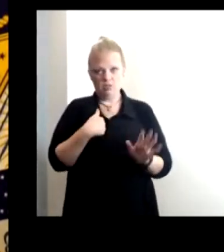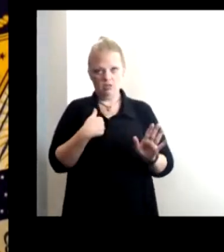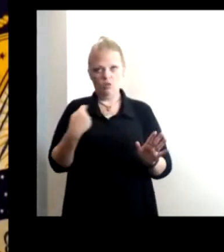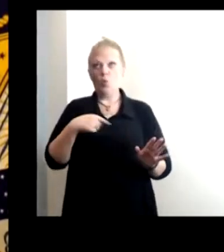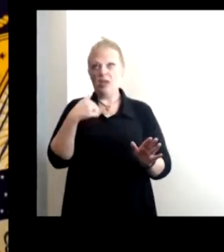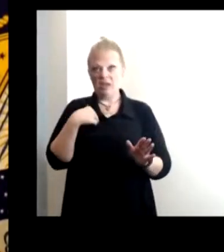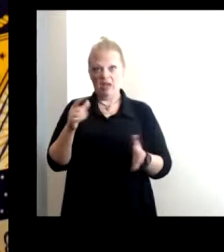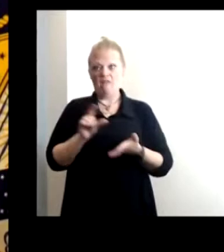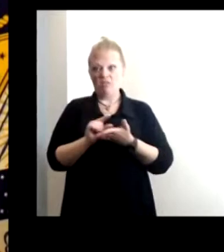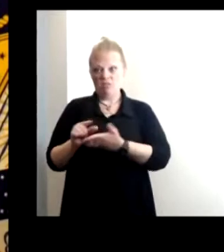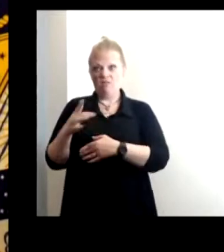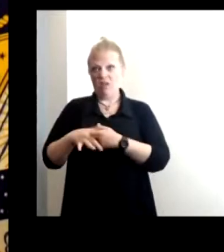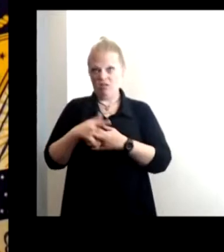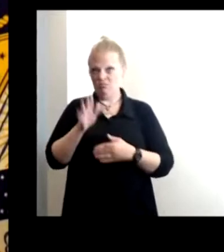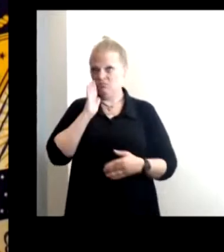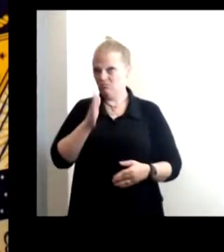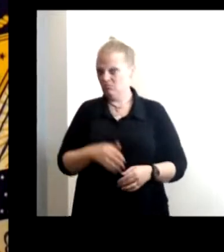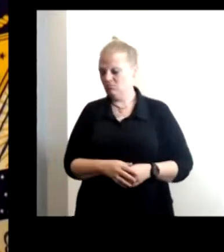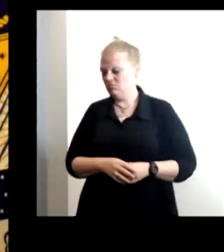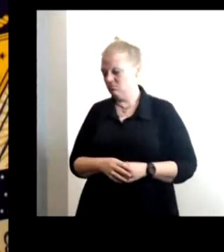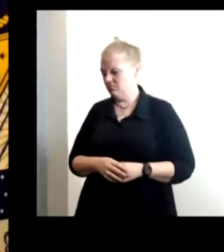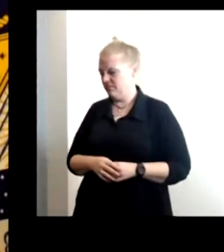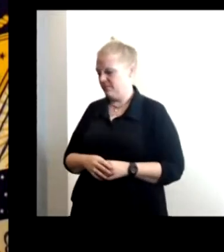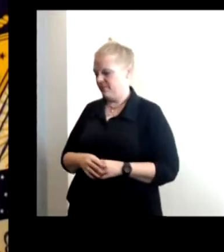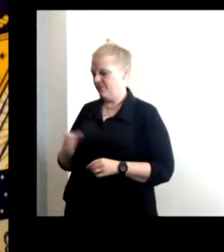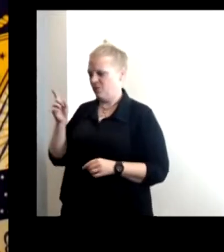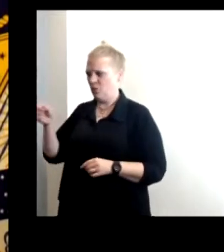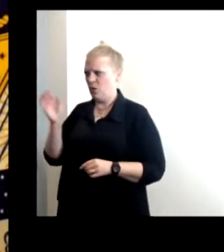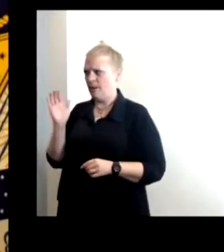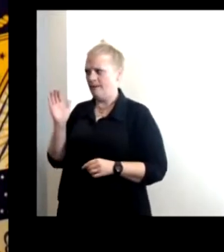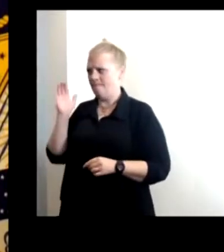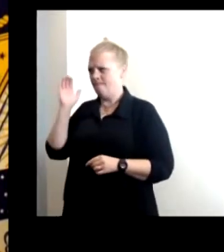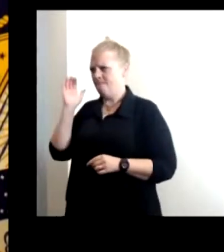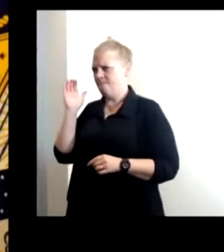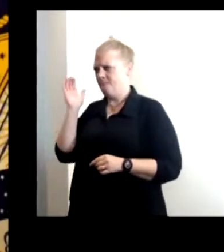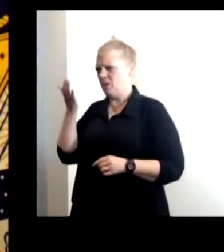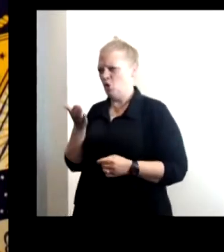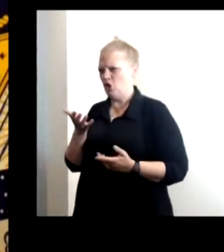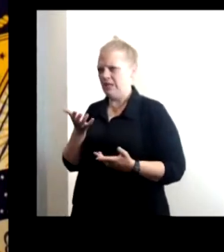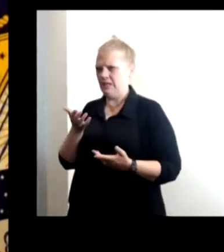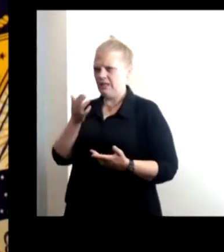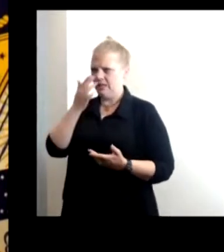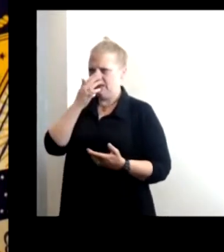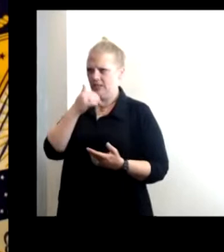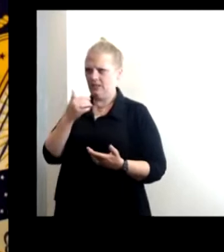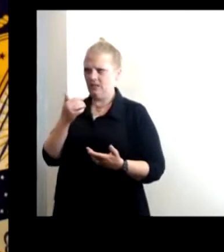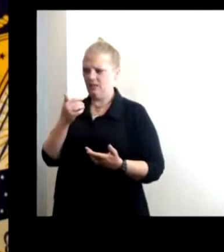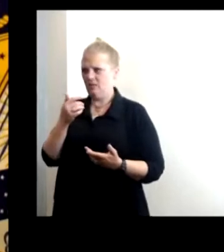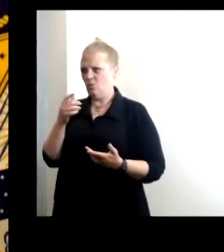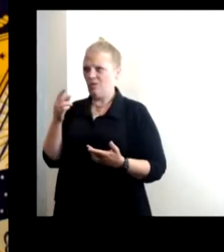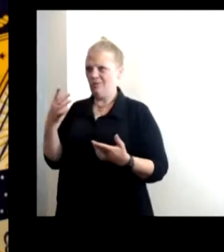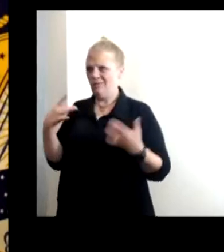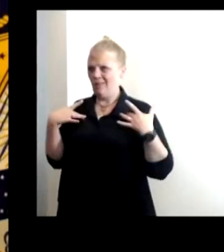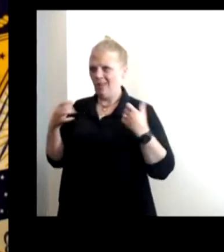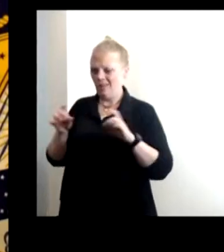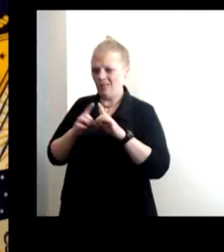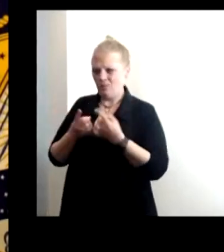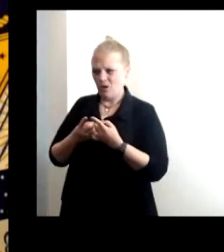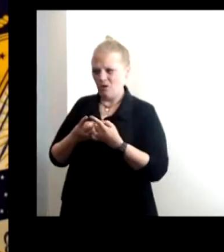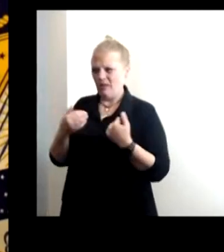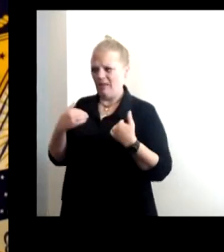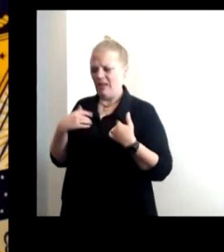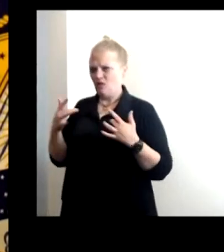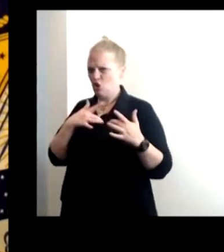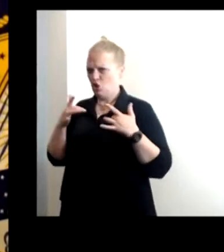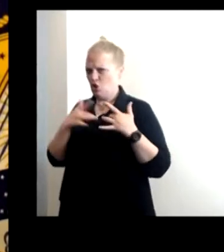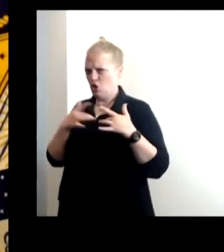vaccine, we'll vaccinate you. Mike Desmond. You're apparently making health department, at least, some concerns that